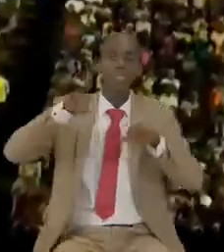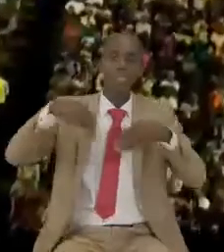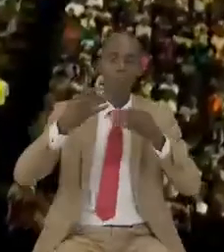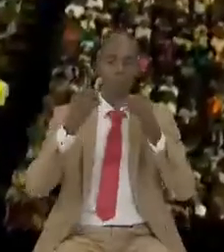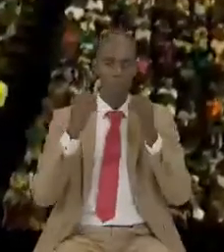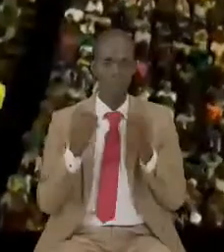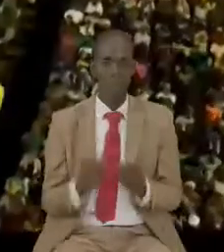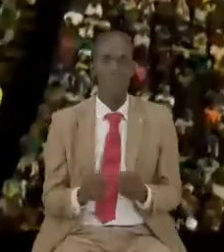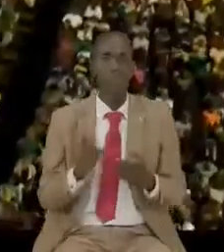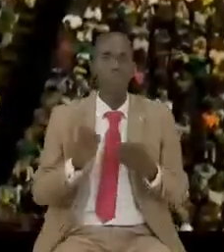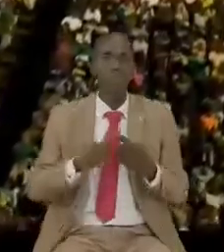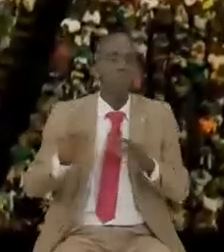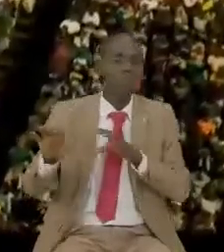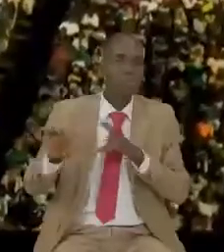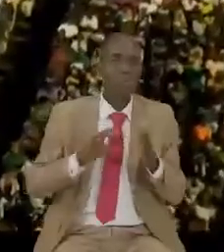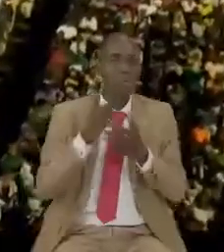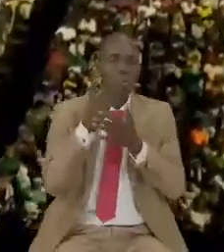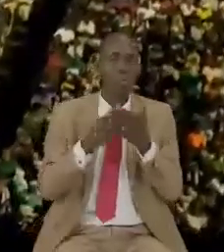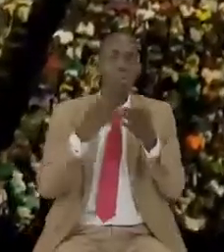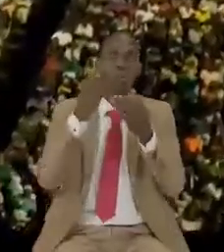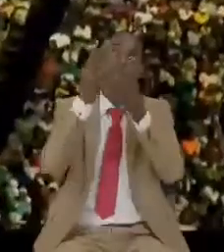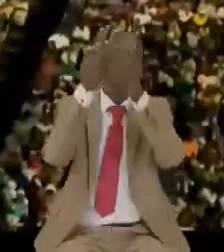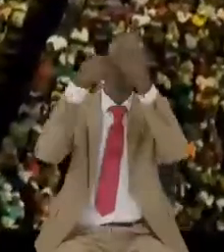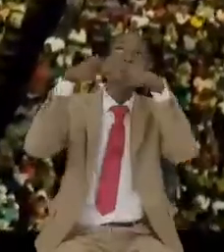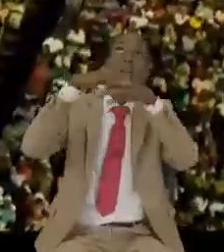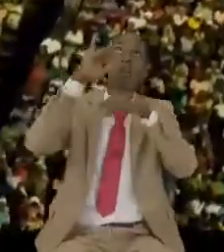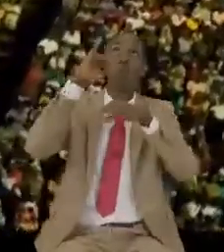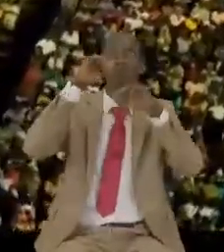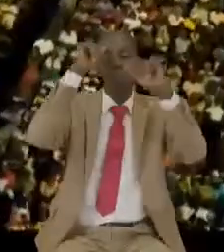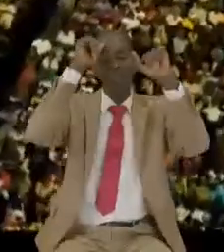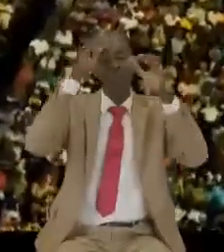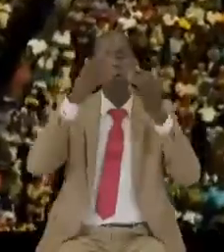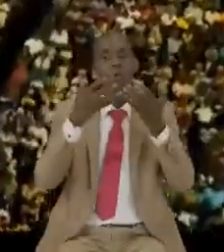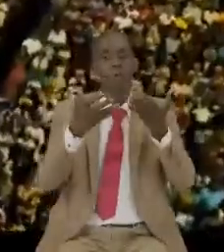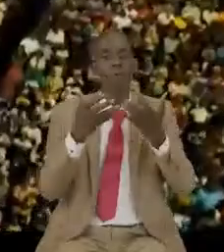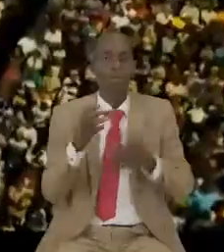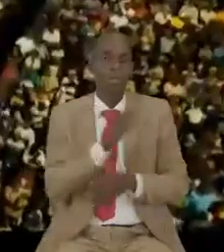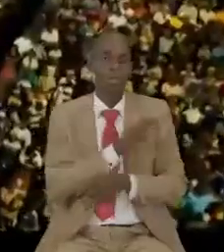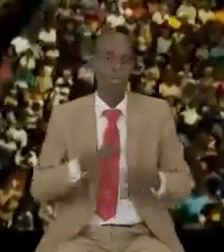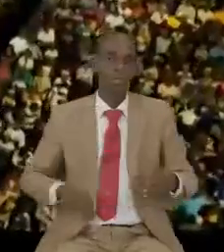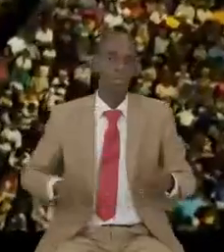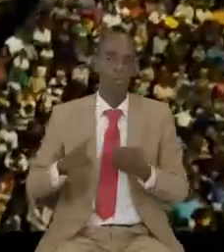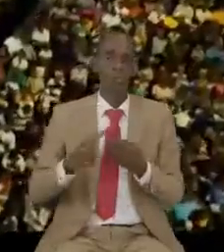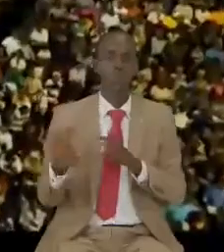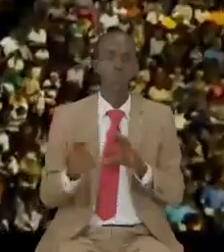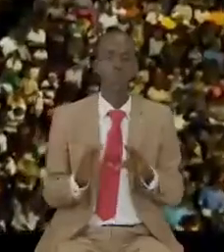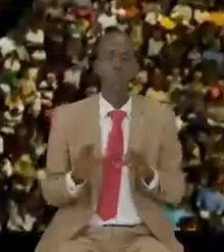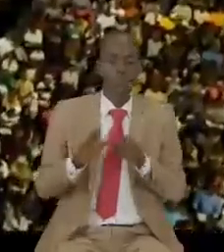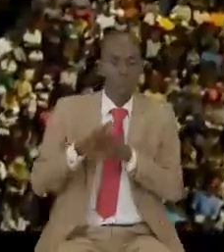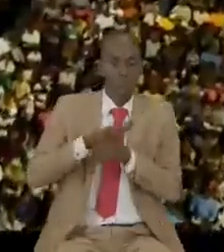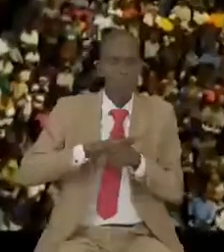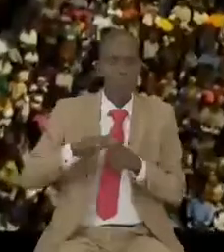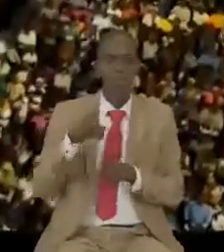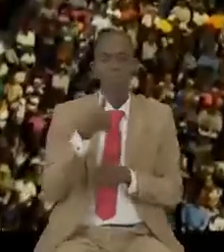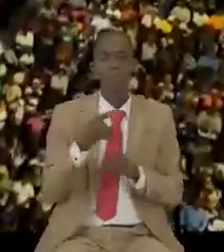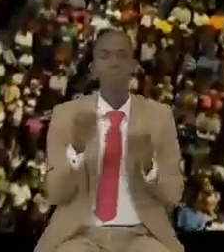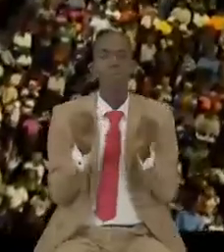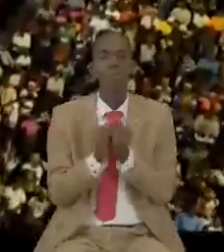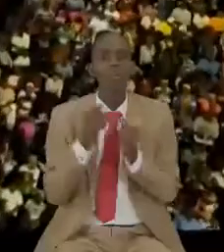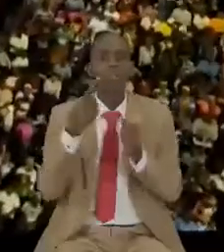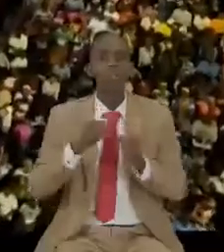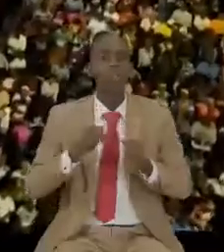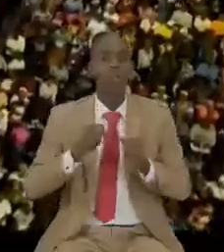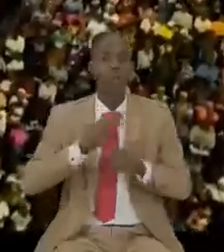do what the Heavenly Father wanted him to do. He equipped him with all the